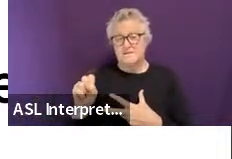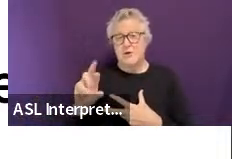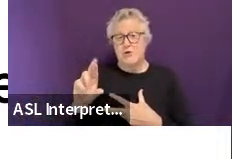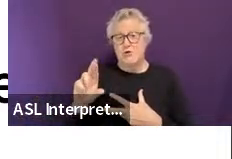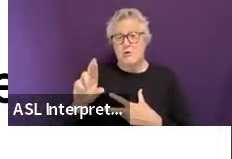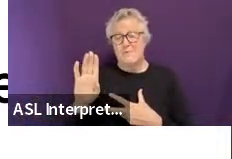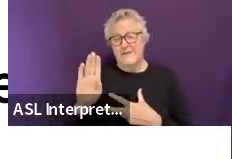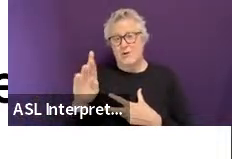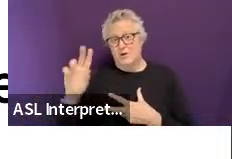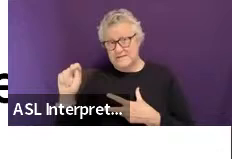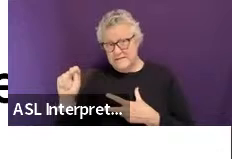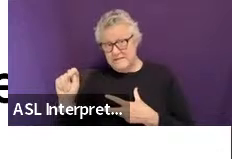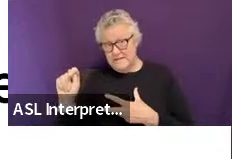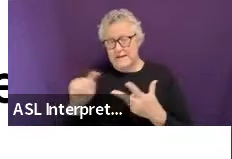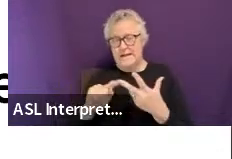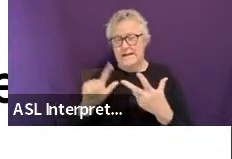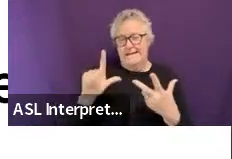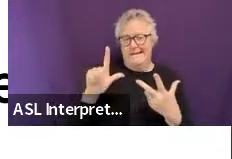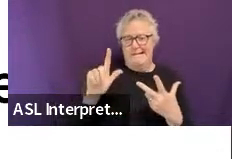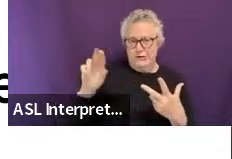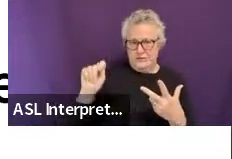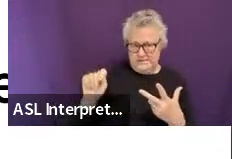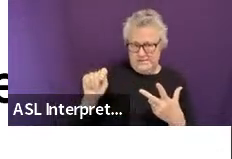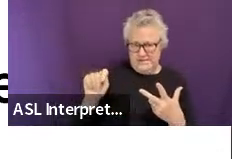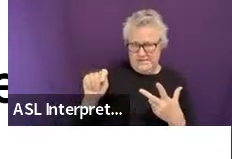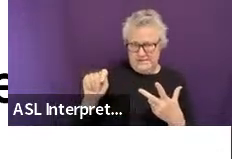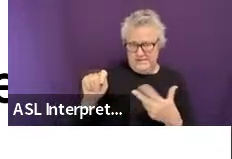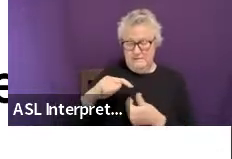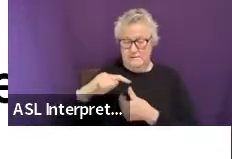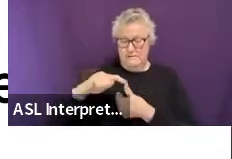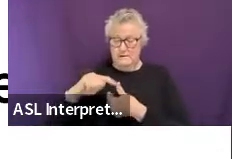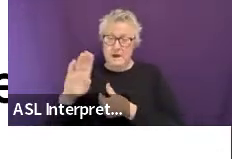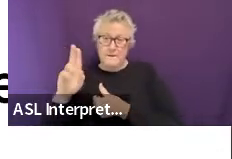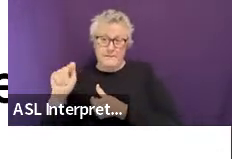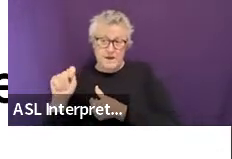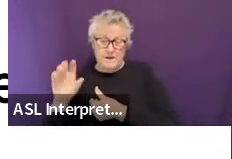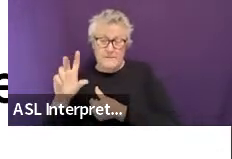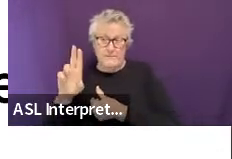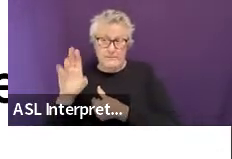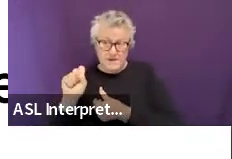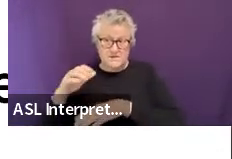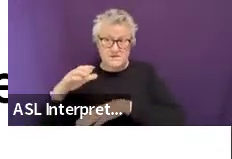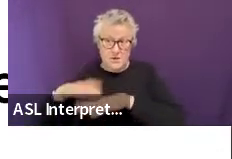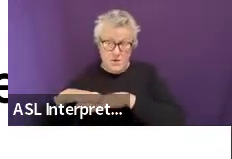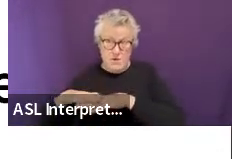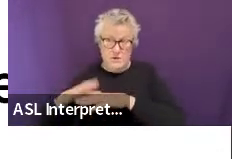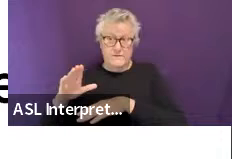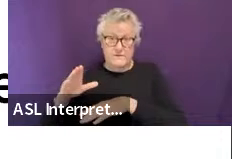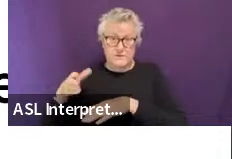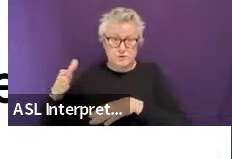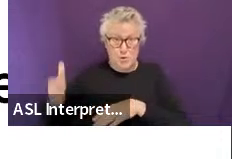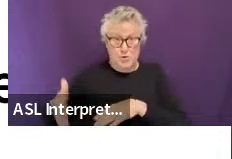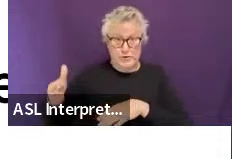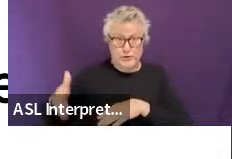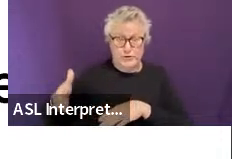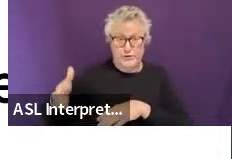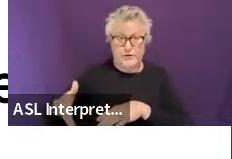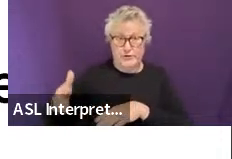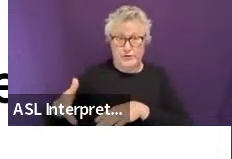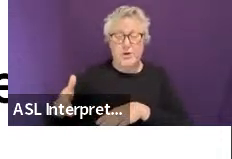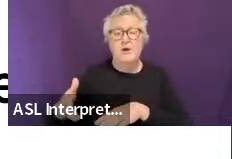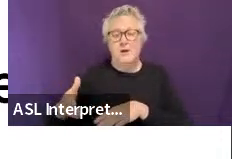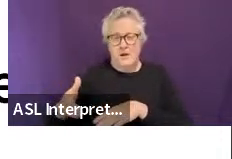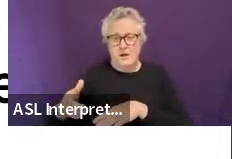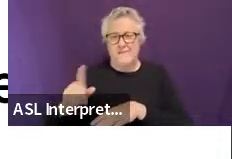to point out here that bus on shoulder was considered as a standalone mode in that top bullet there, but was also considered additive to the two other